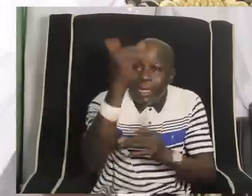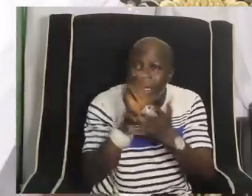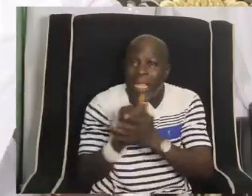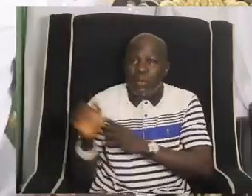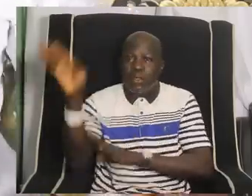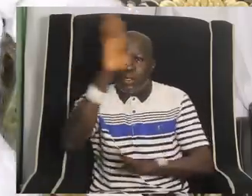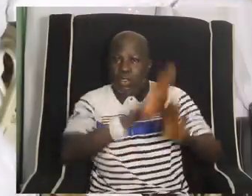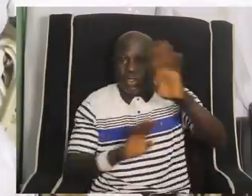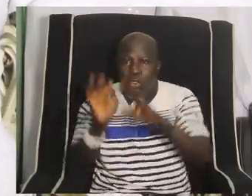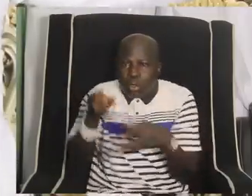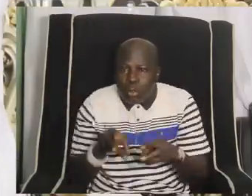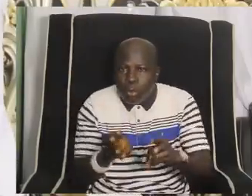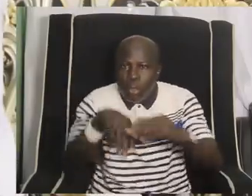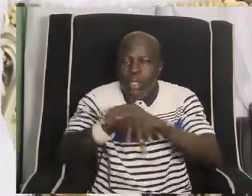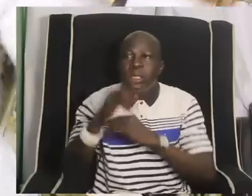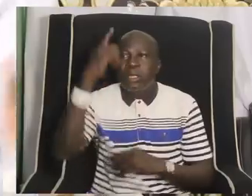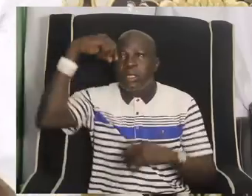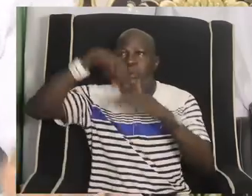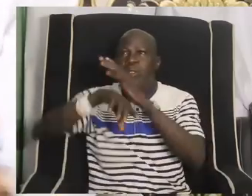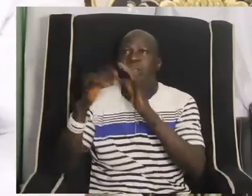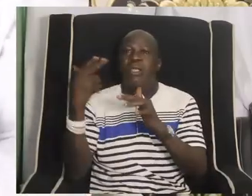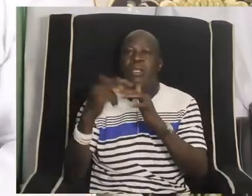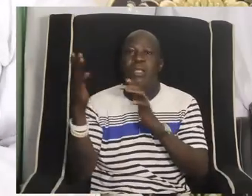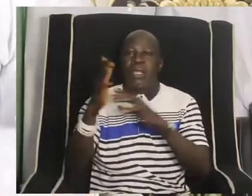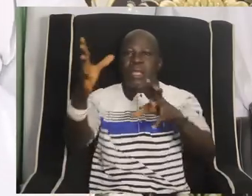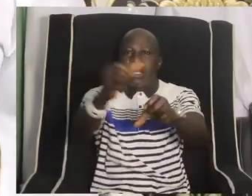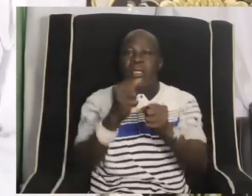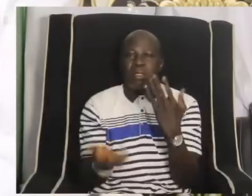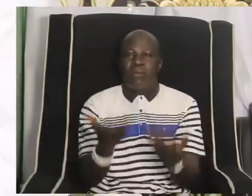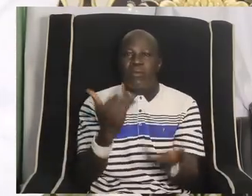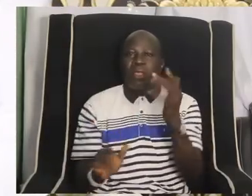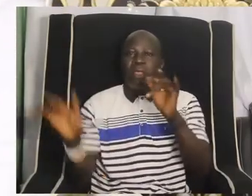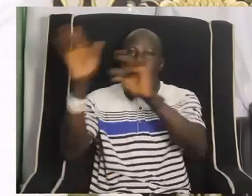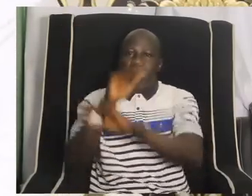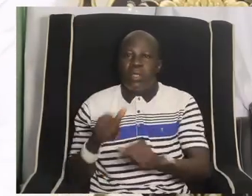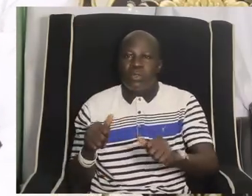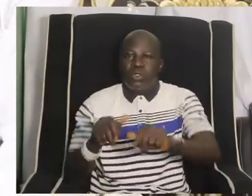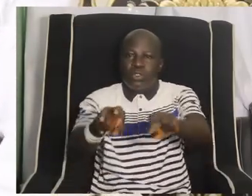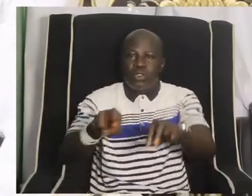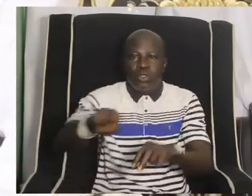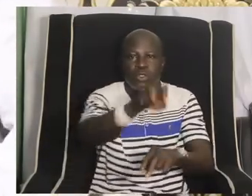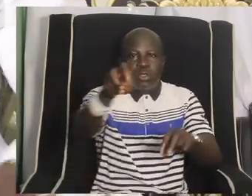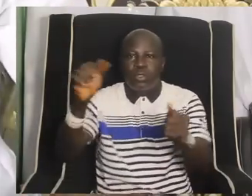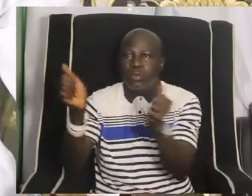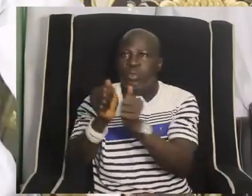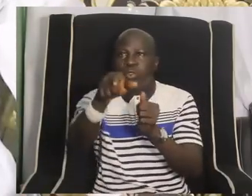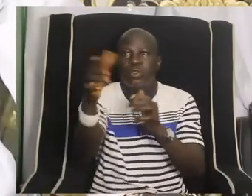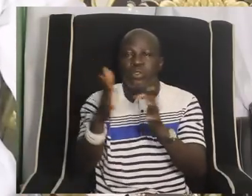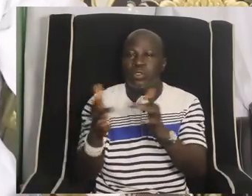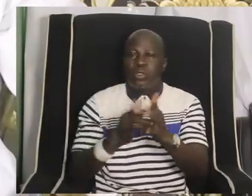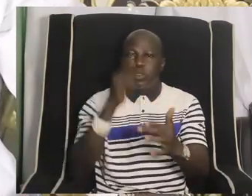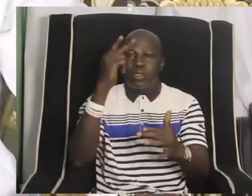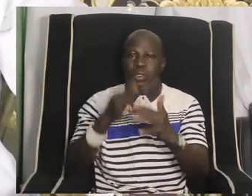your ways in the church. Will catch fire. My son will journey with you. Yes. In Jesus.